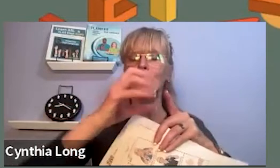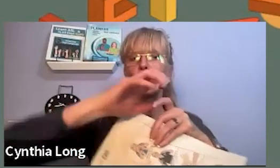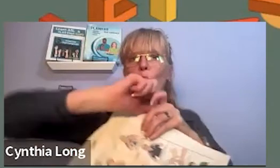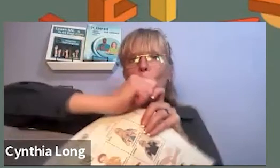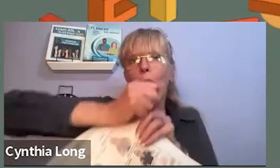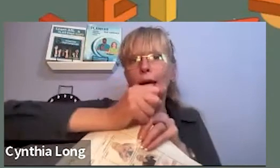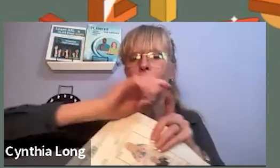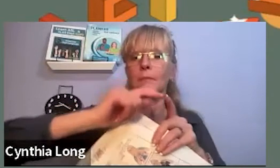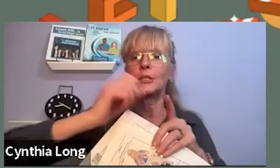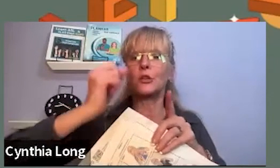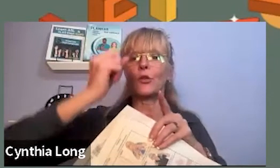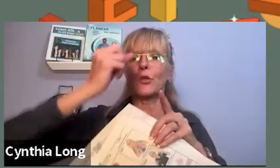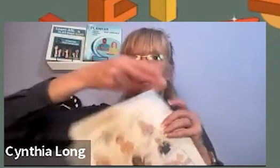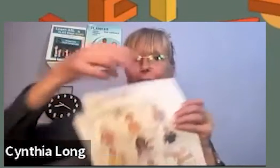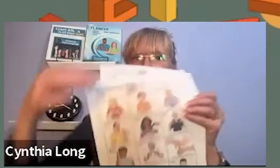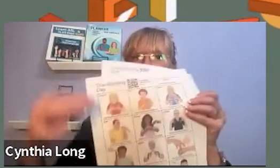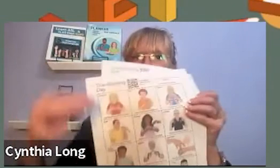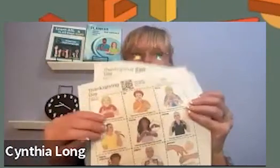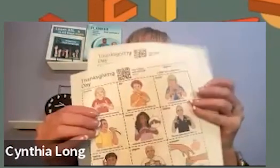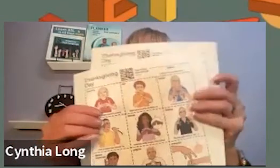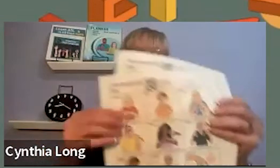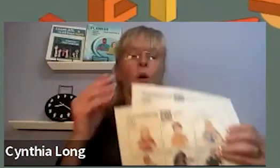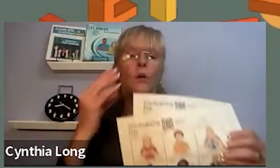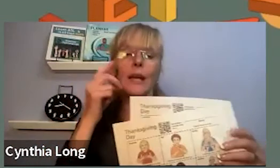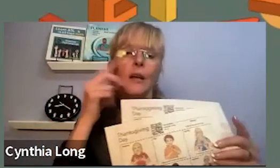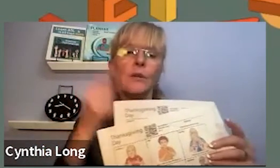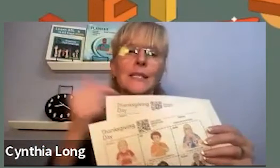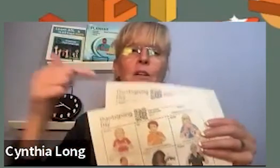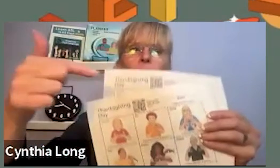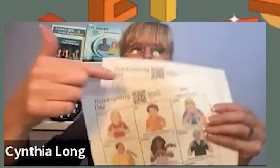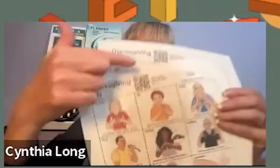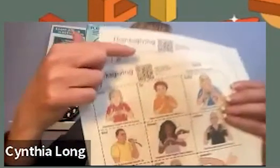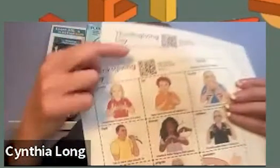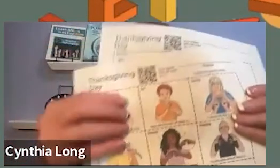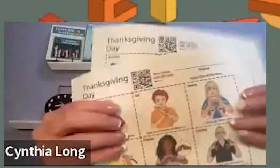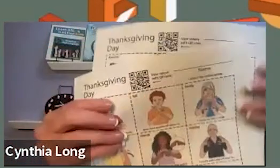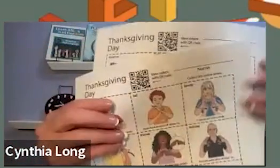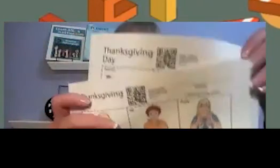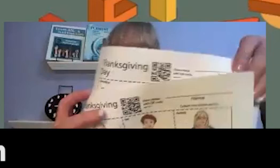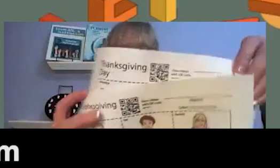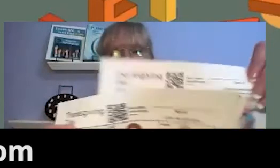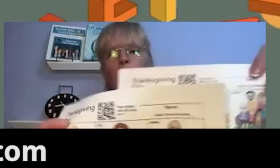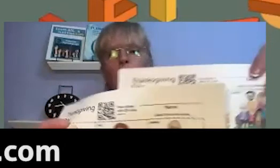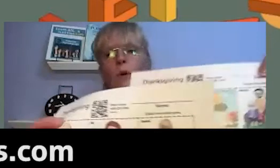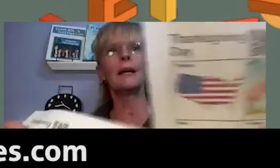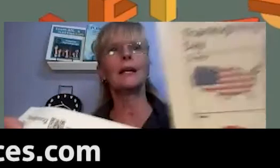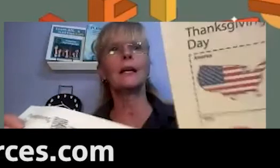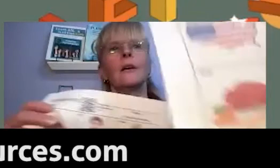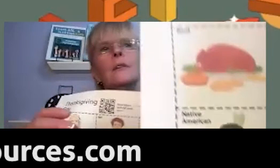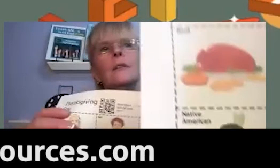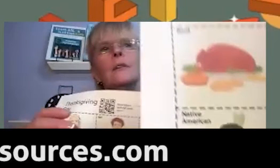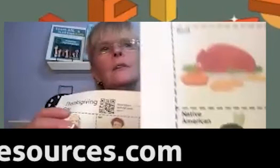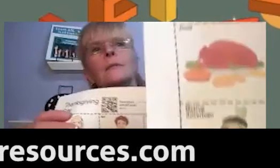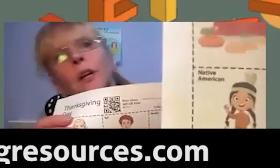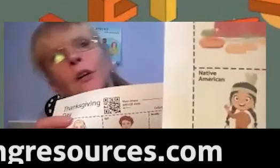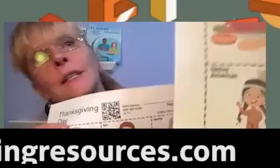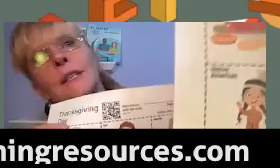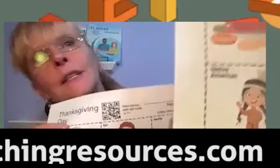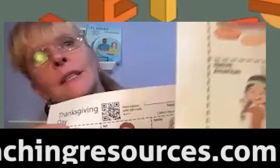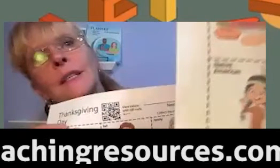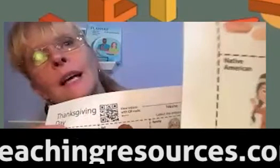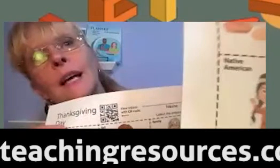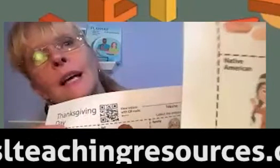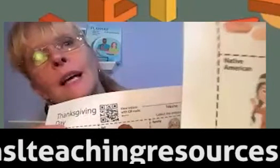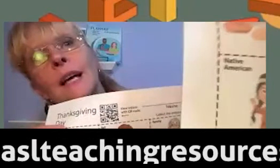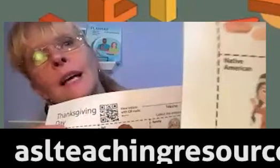balls that you wad up to throw it in there. So now notice here, there's a QR code, and I'm going to put one right here. You